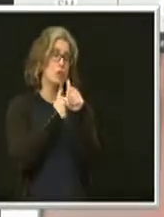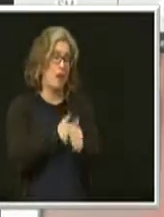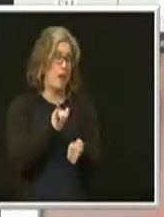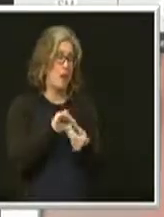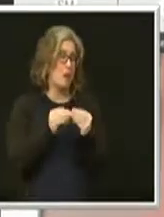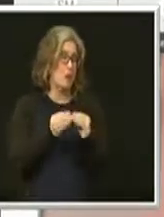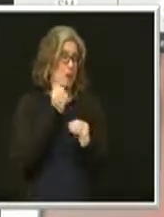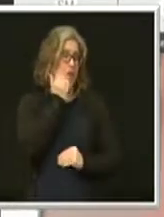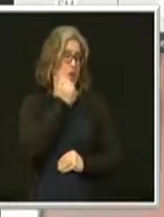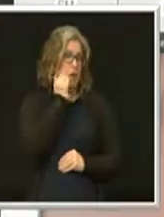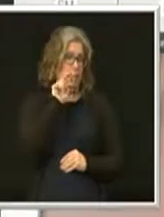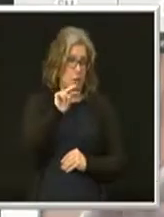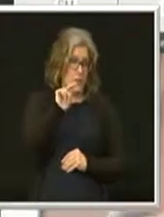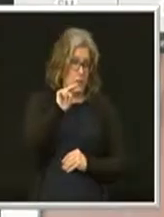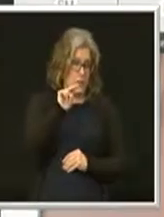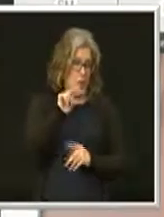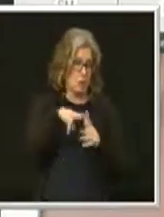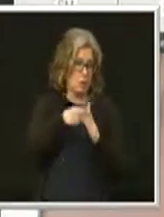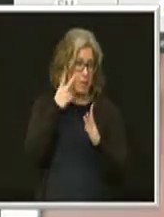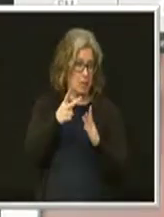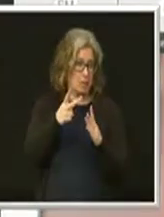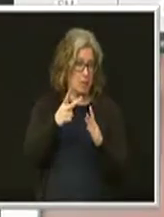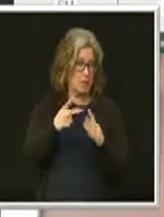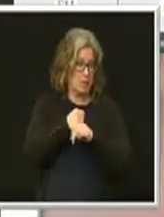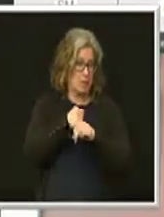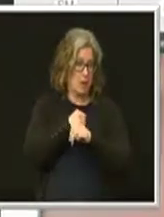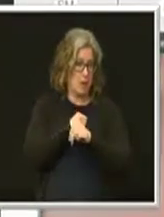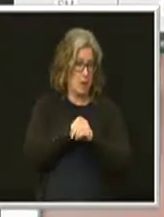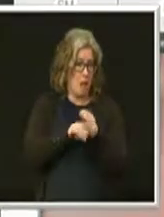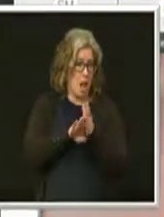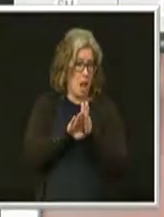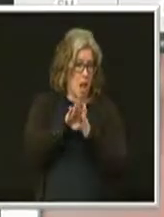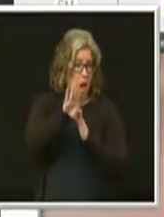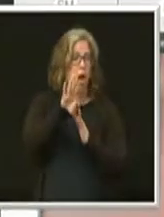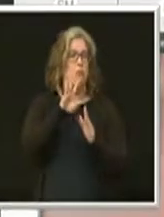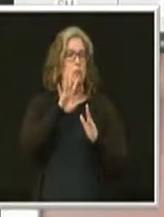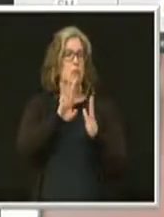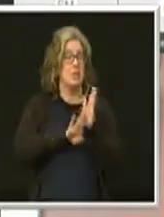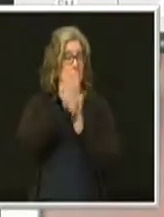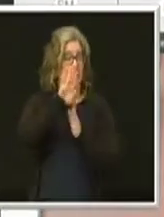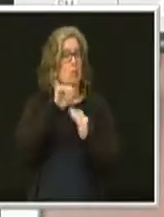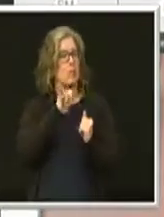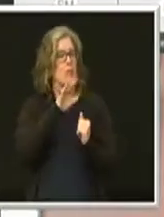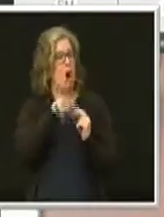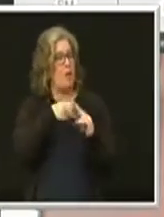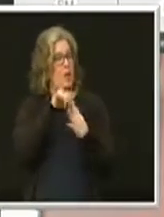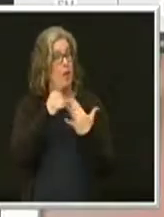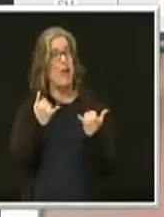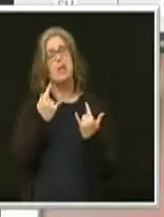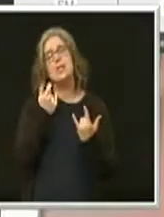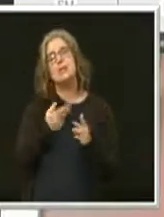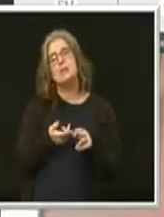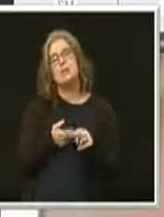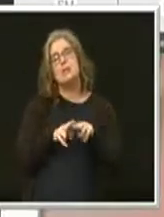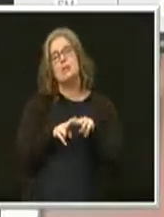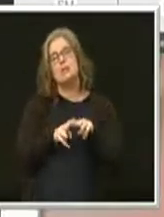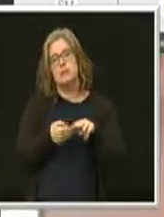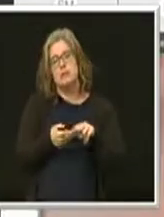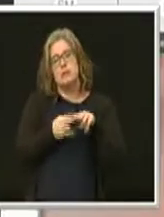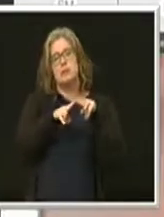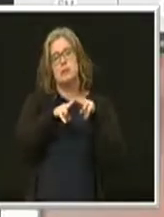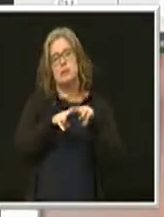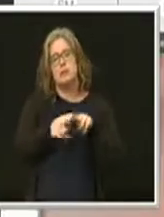numbers every day. So if we start seeing this spike, we'll be talking about that spike. Right now, we're seeing gradual movement up,